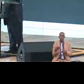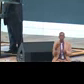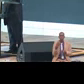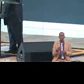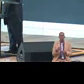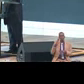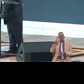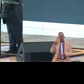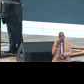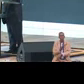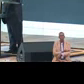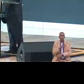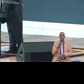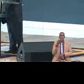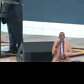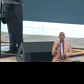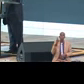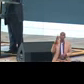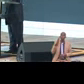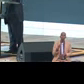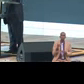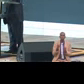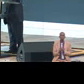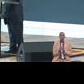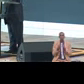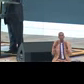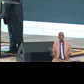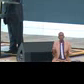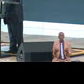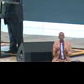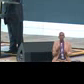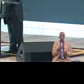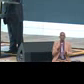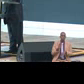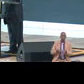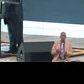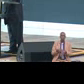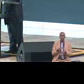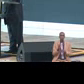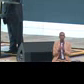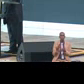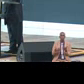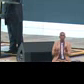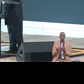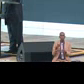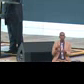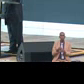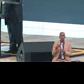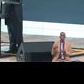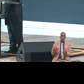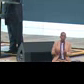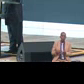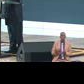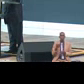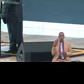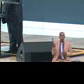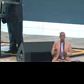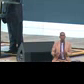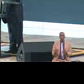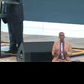the sons of God, without rebuke, in the midst of a crooked and